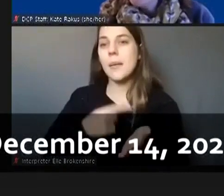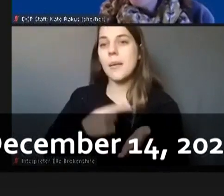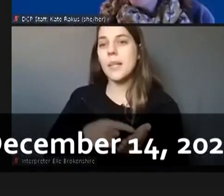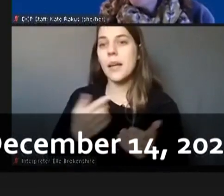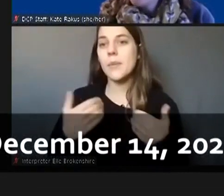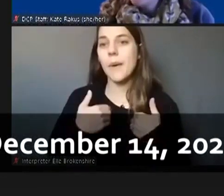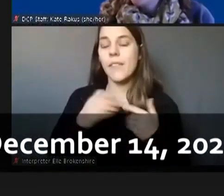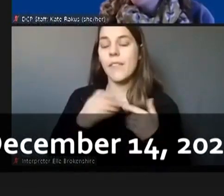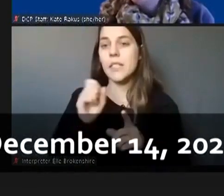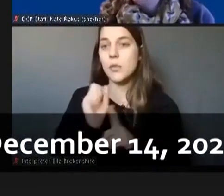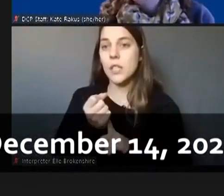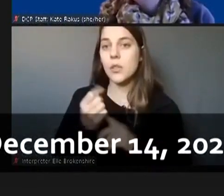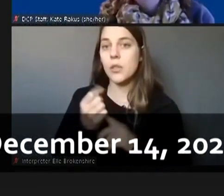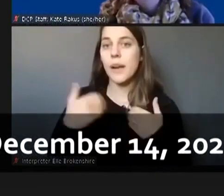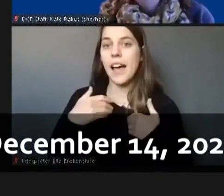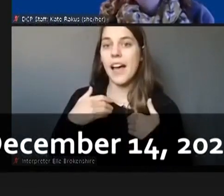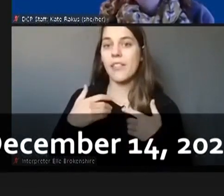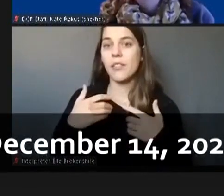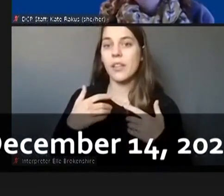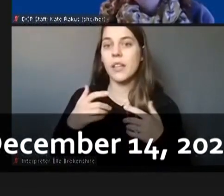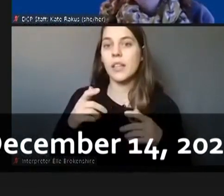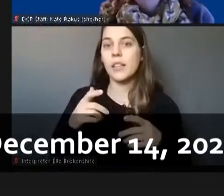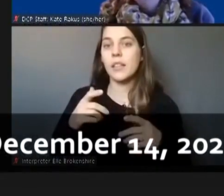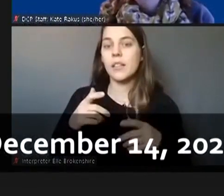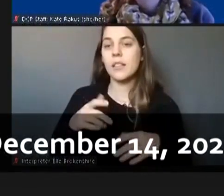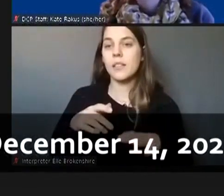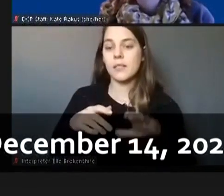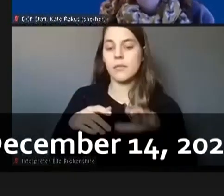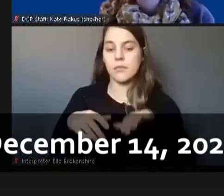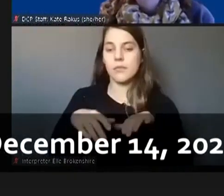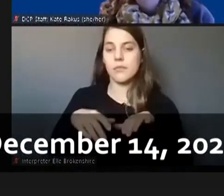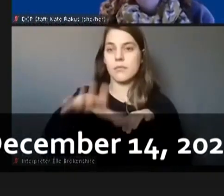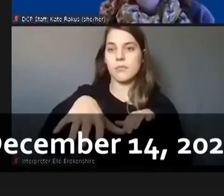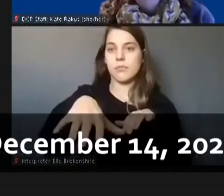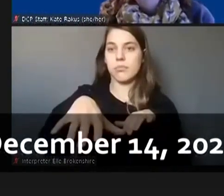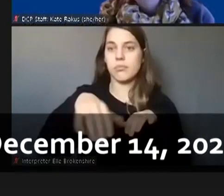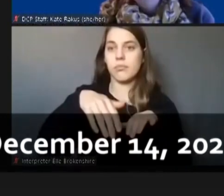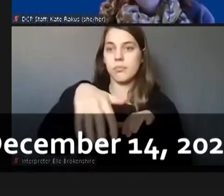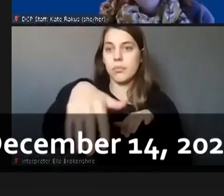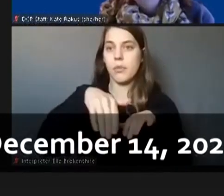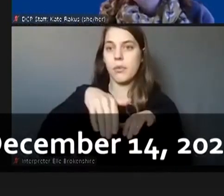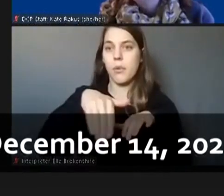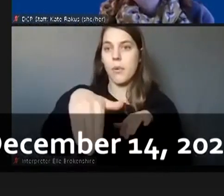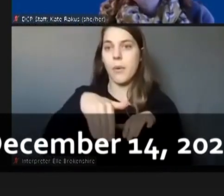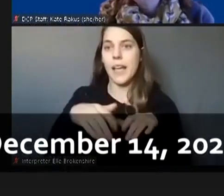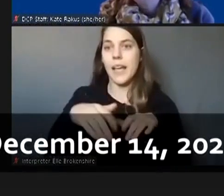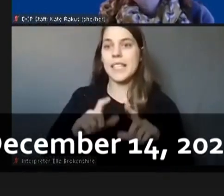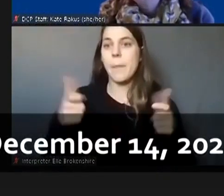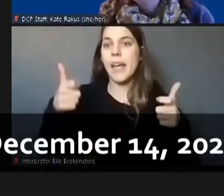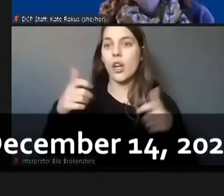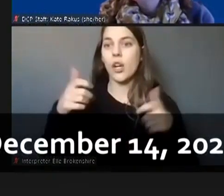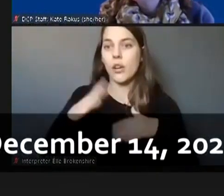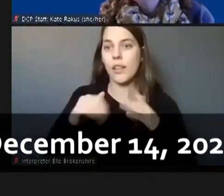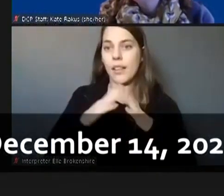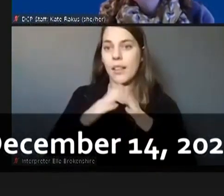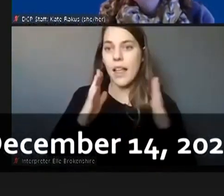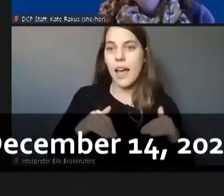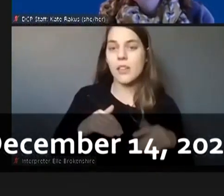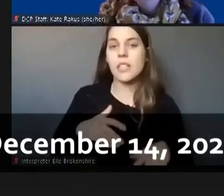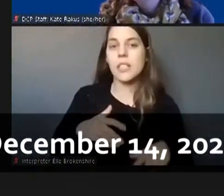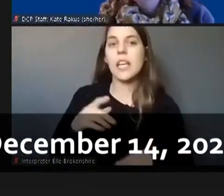where there are larger setbacks than where the actual home is located. There can be sometimes a